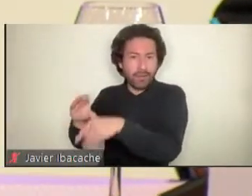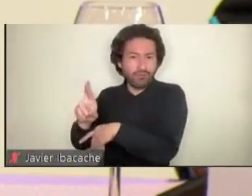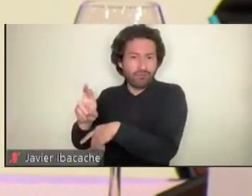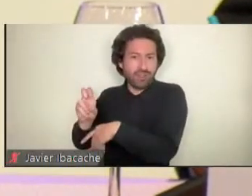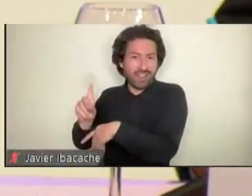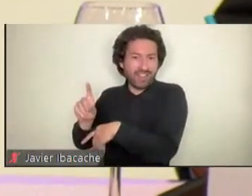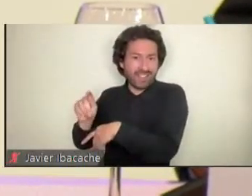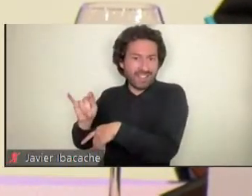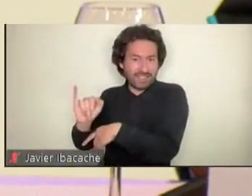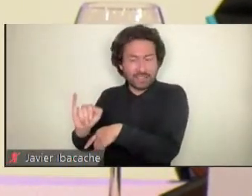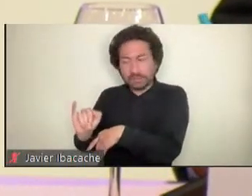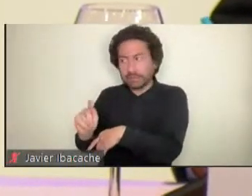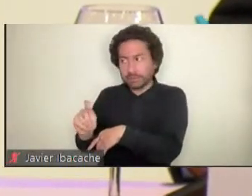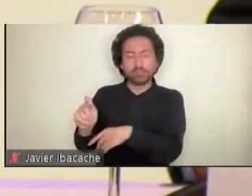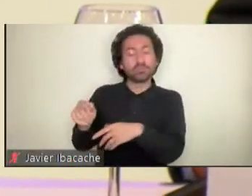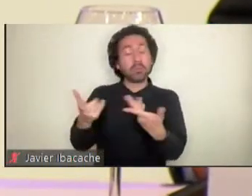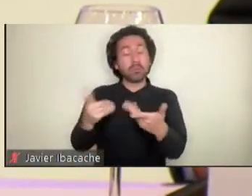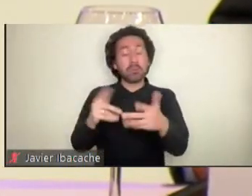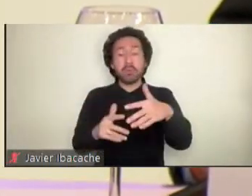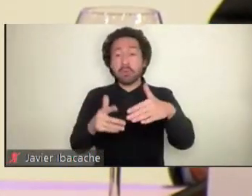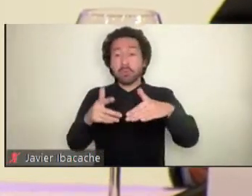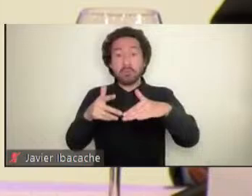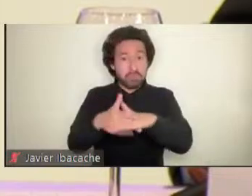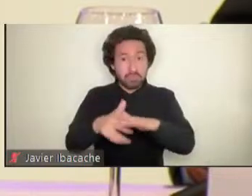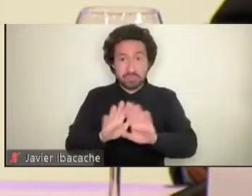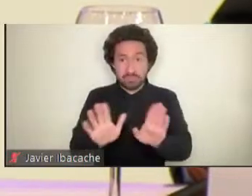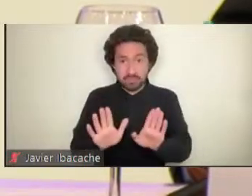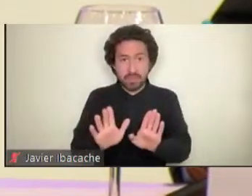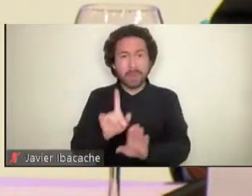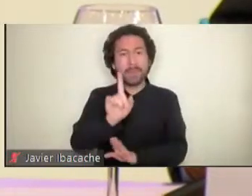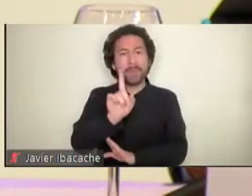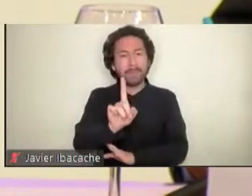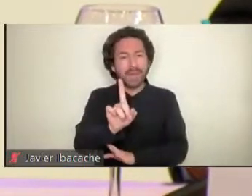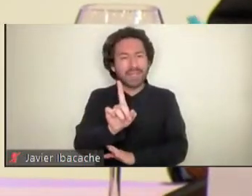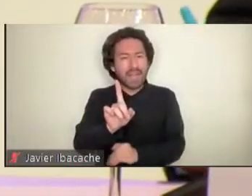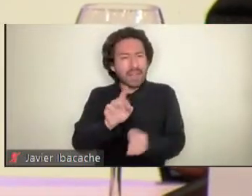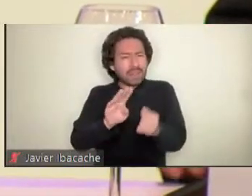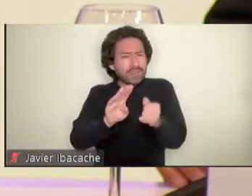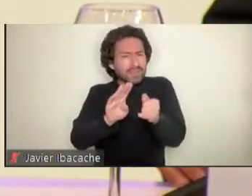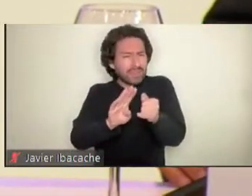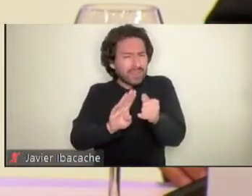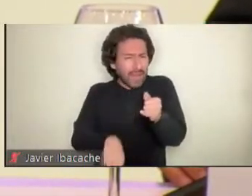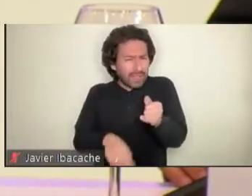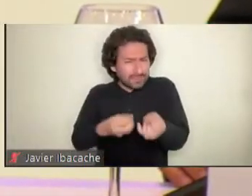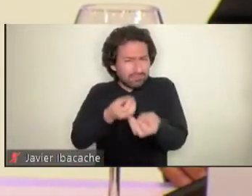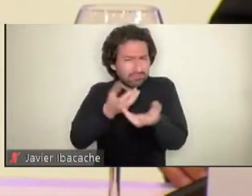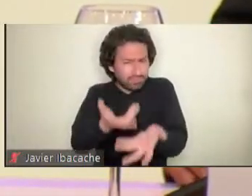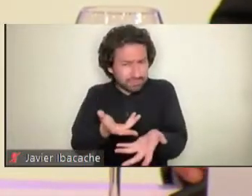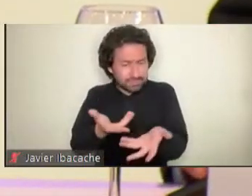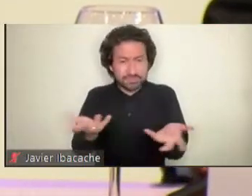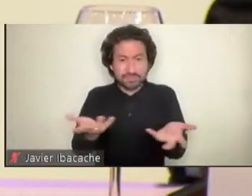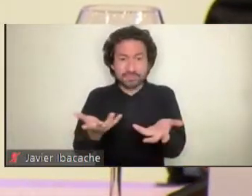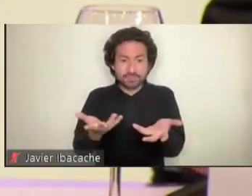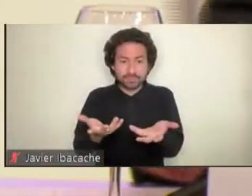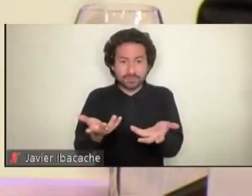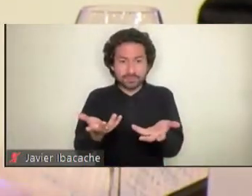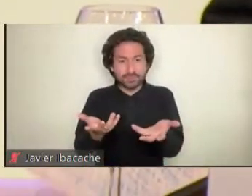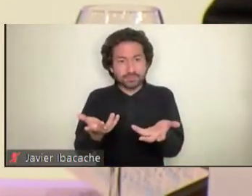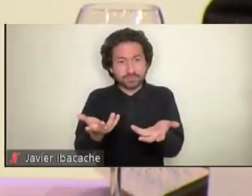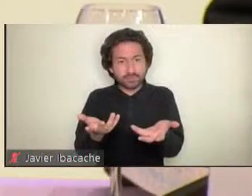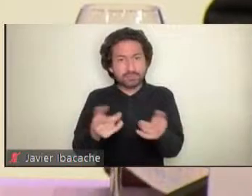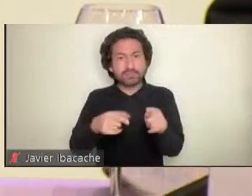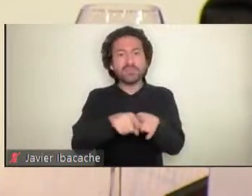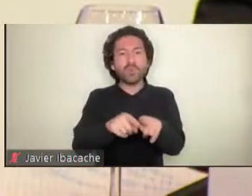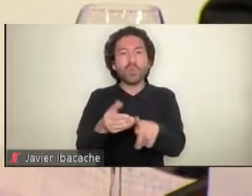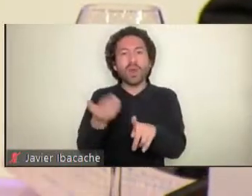I'm going to leave it here, but the final point of my intervention is to say